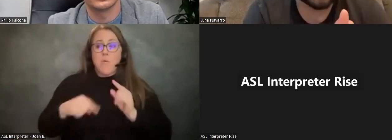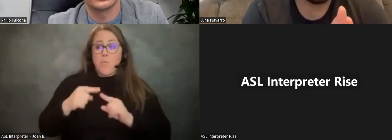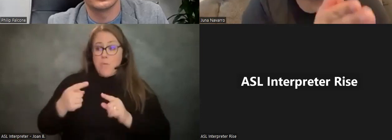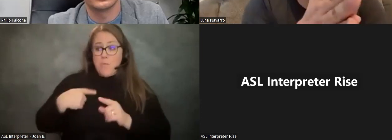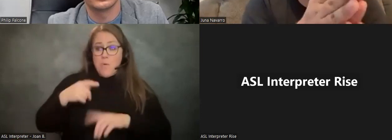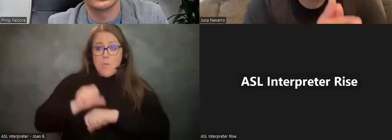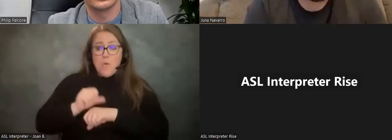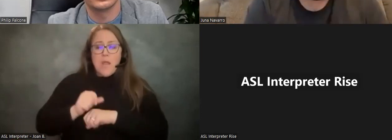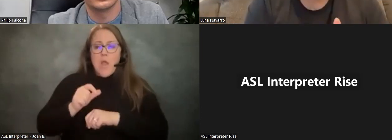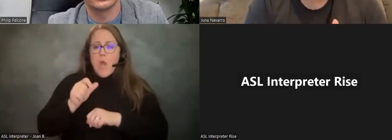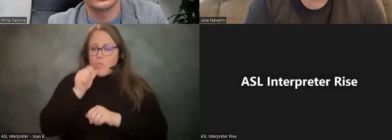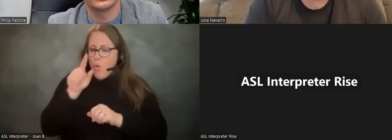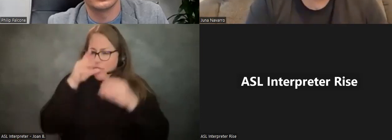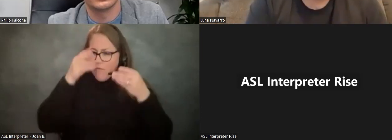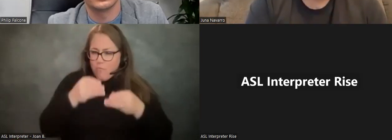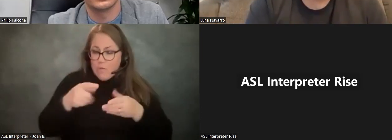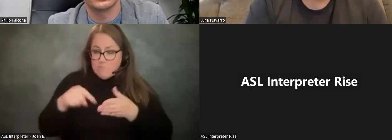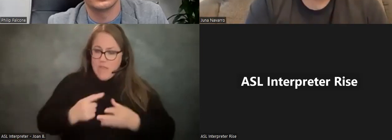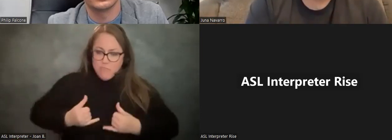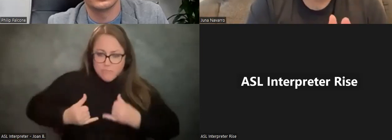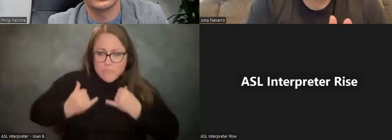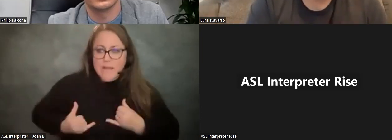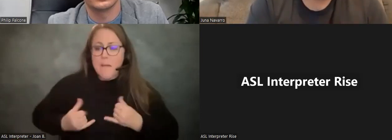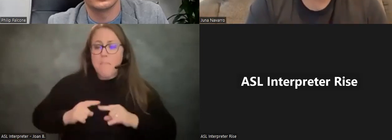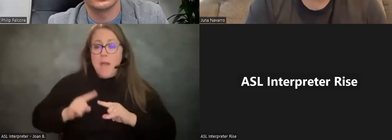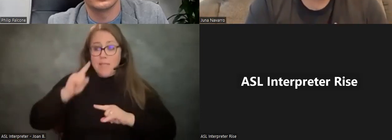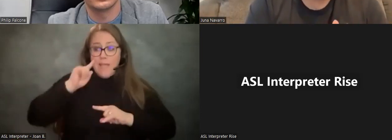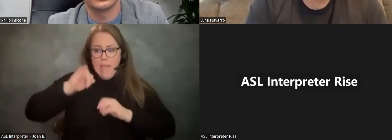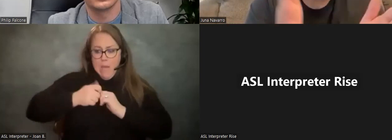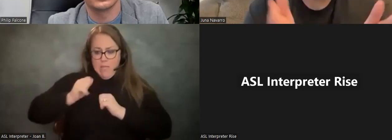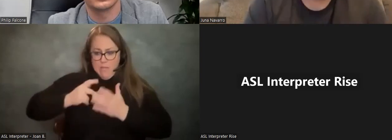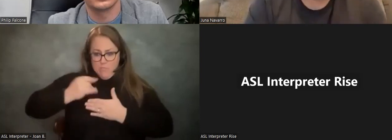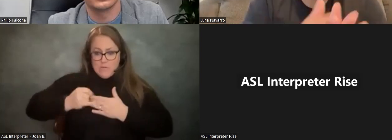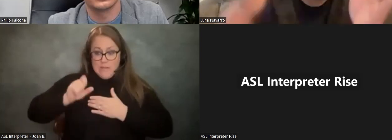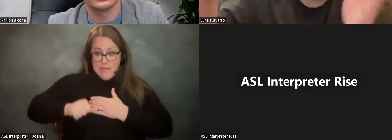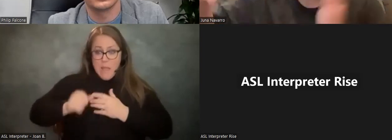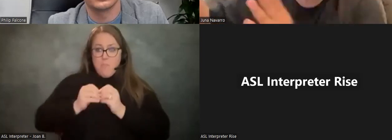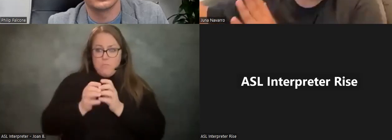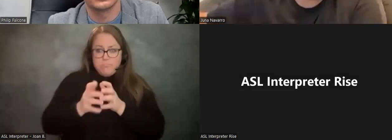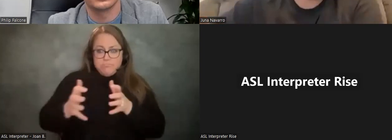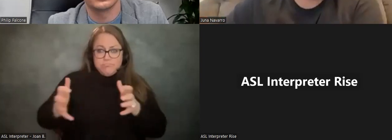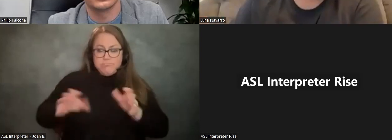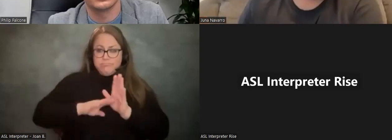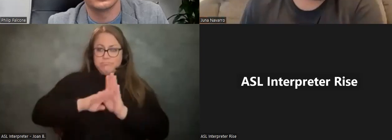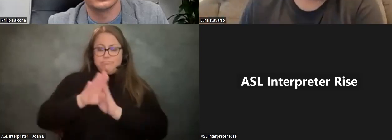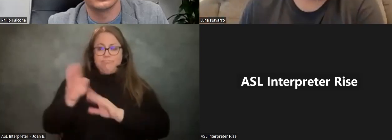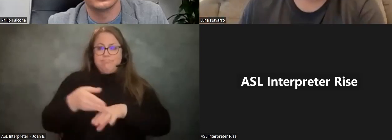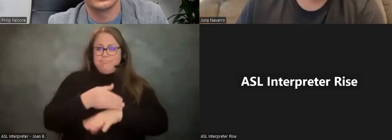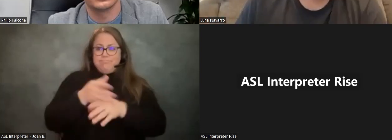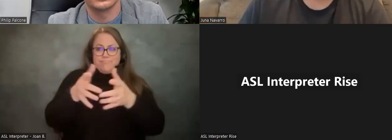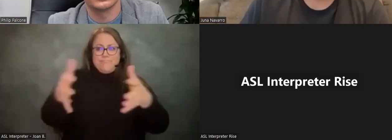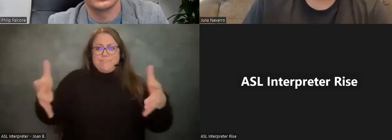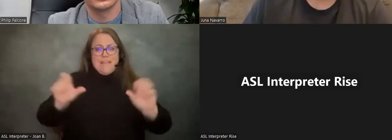it for what you're being paid today, but looking for it, how these projects could expand and explode later on in your career as